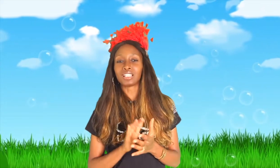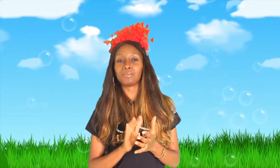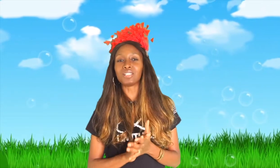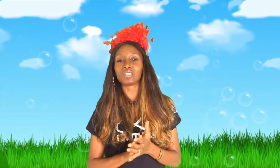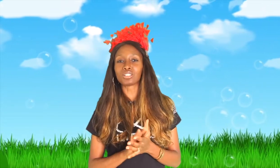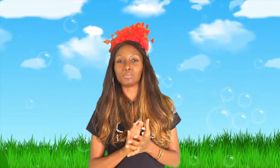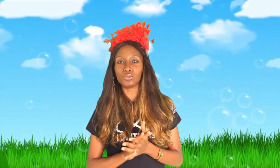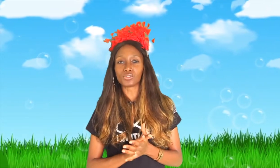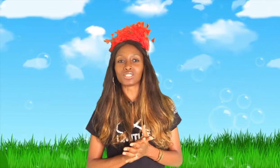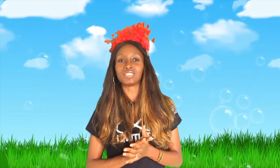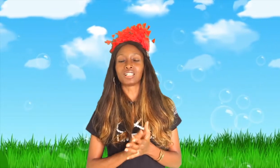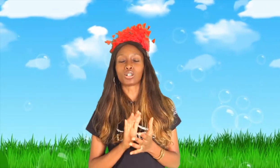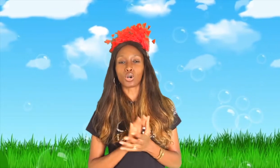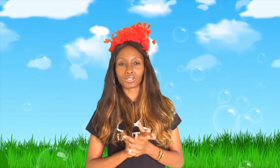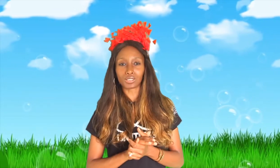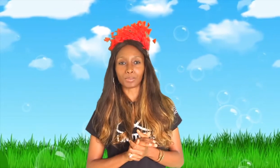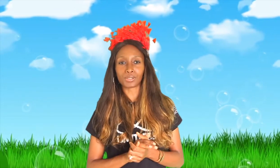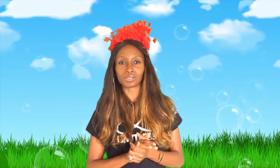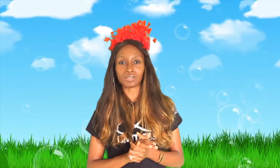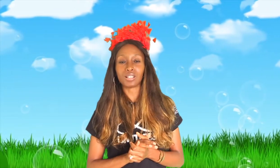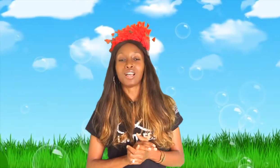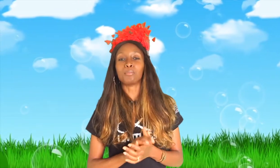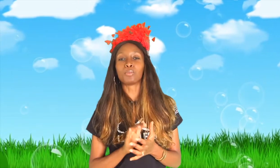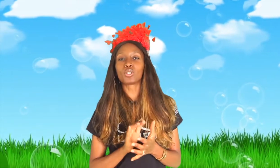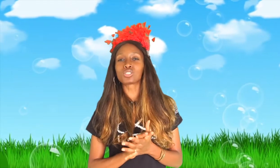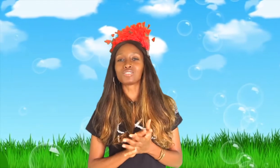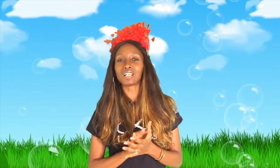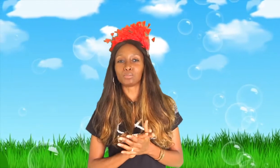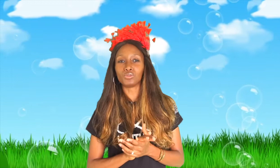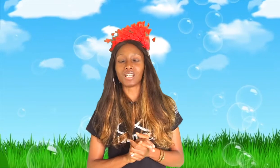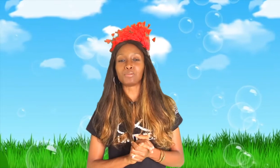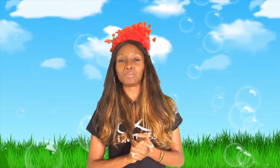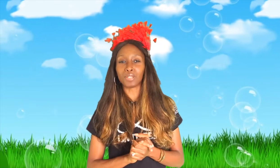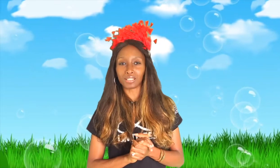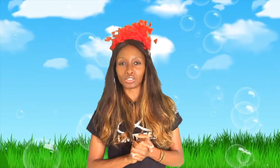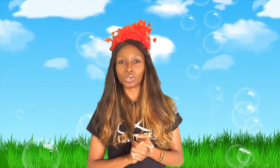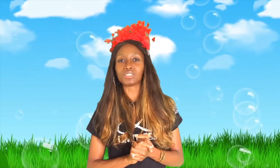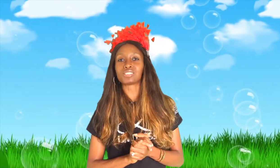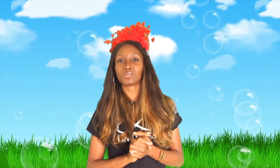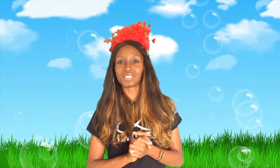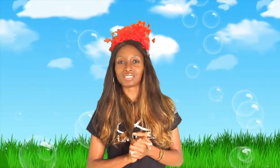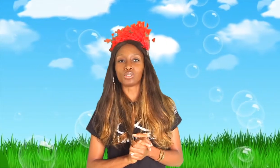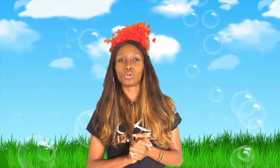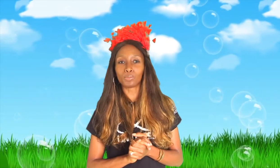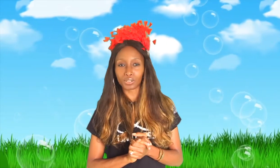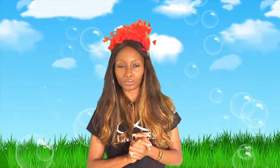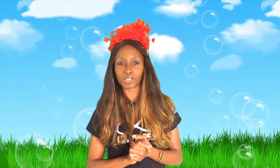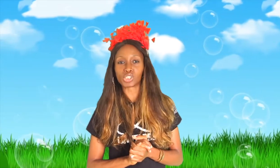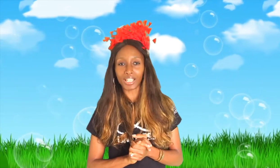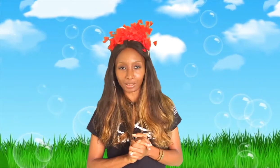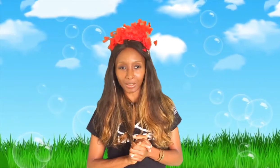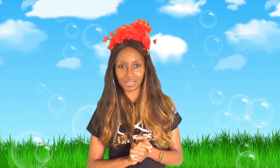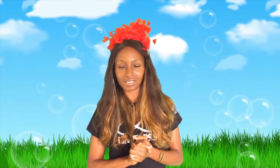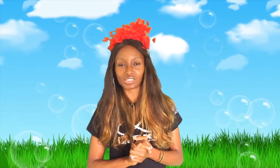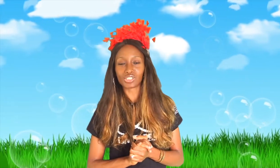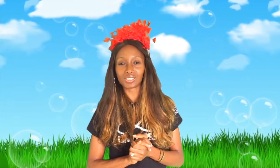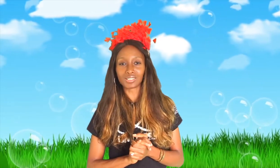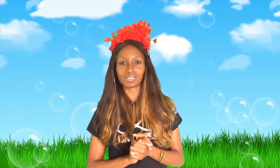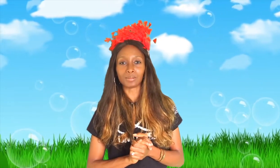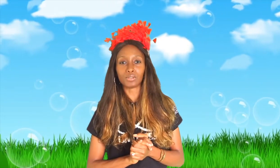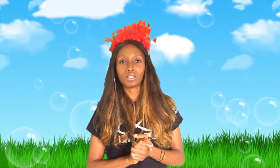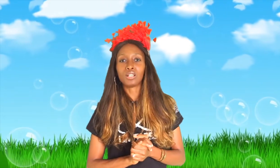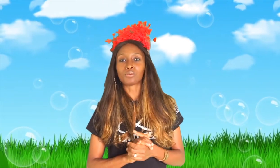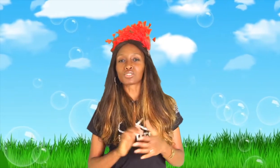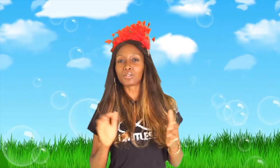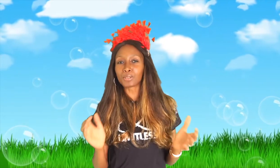name, he made another move so that he can corner the person. But because of that move the enemy made, God is creating an opening for a checkmate in